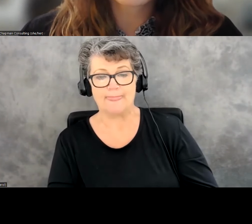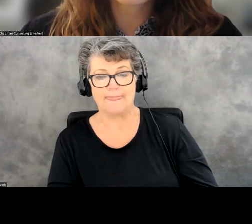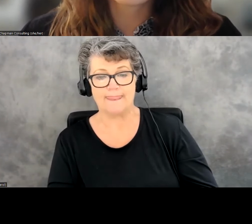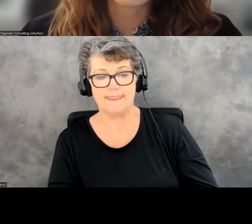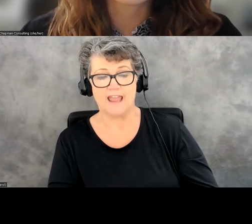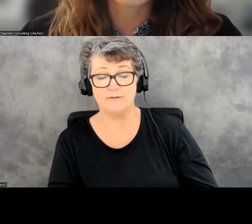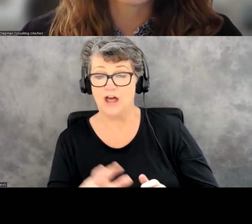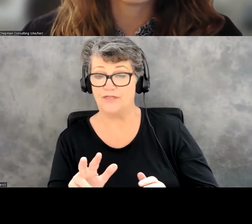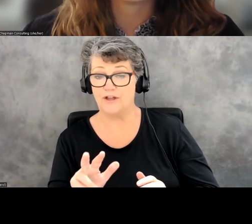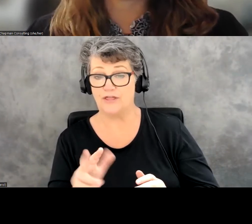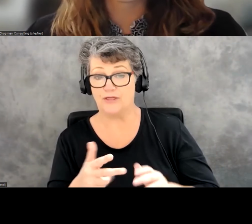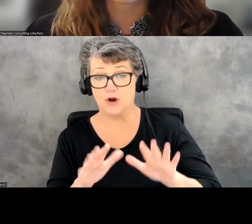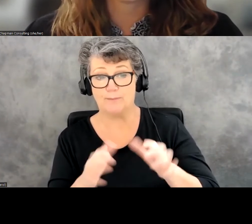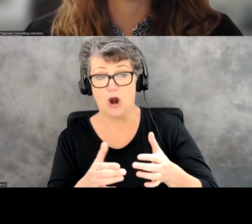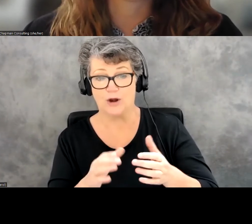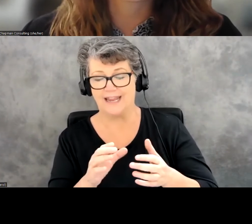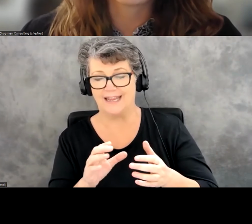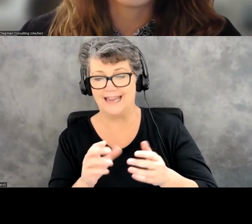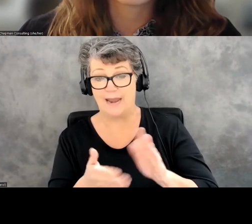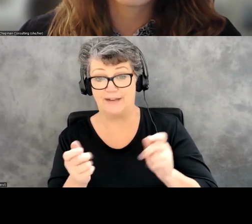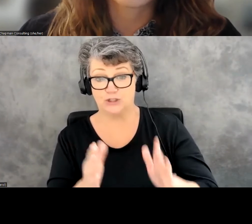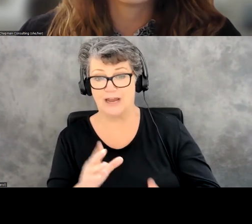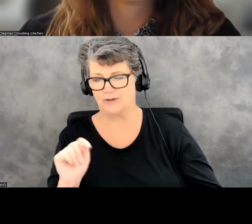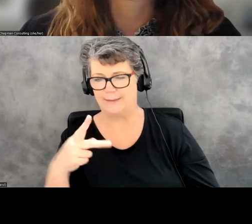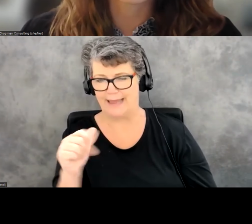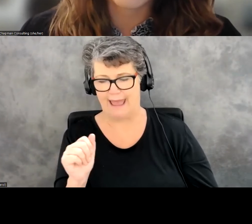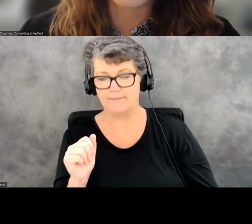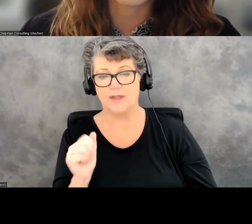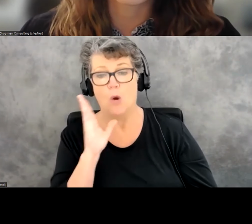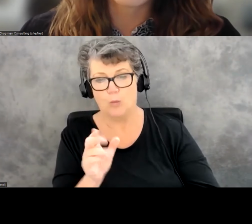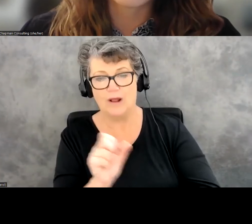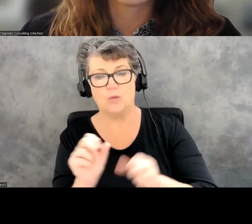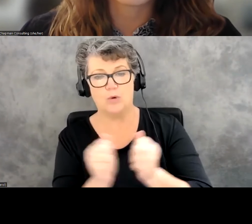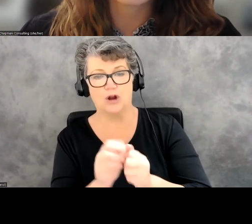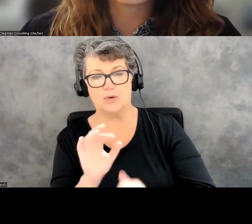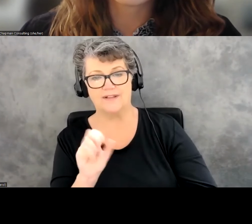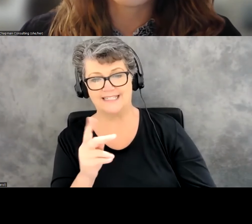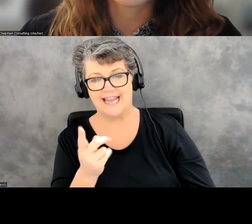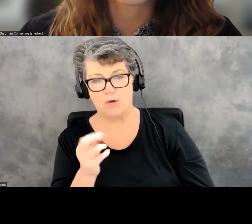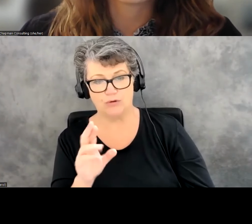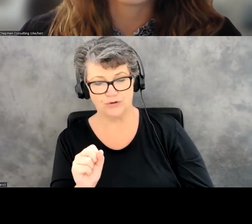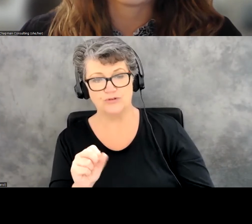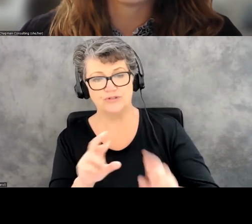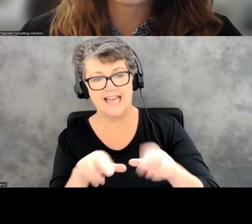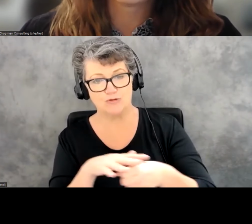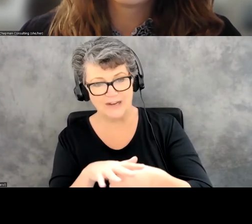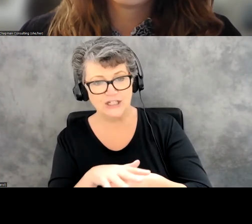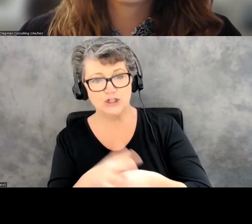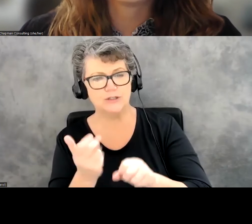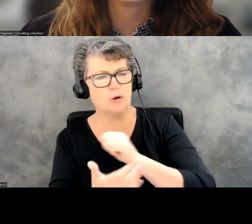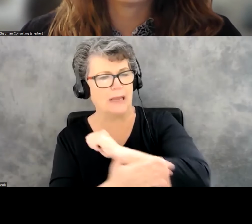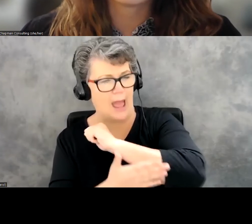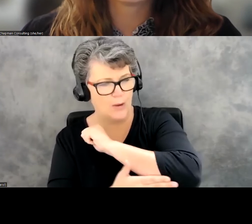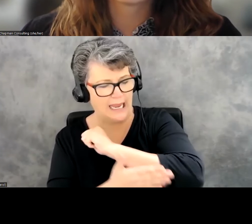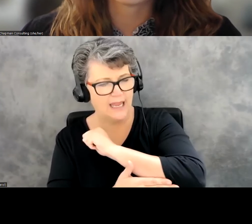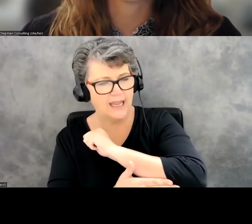the third-party administrator, the TPA, is working with or will work with stakeholders in regions or by county